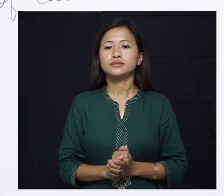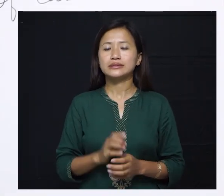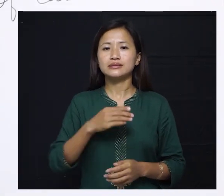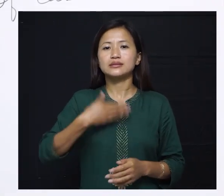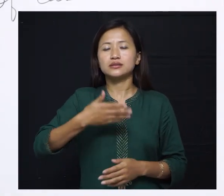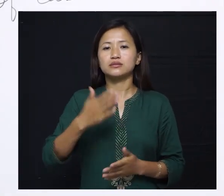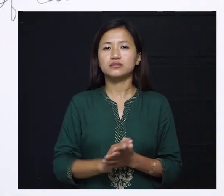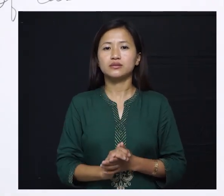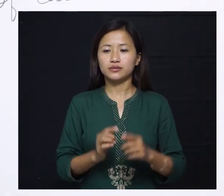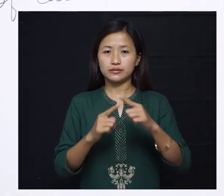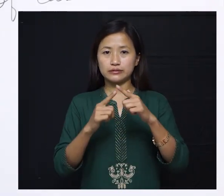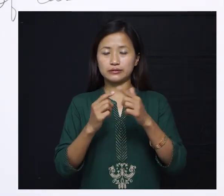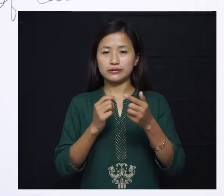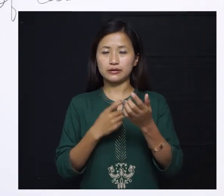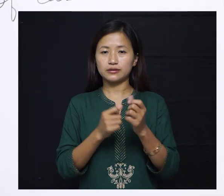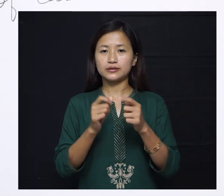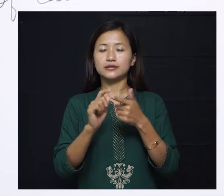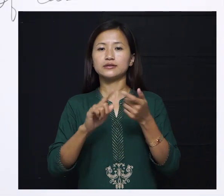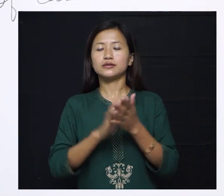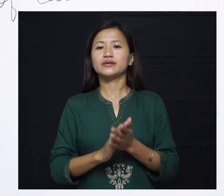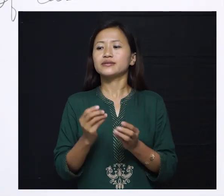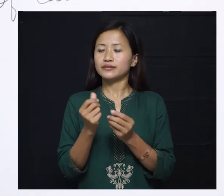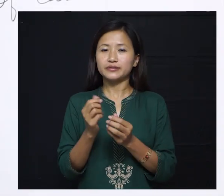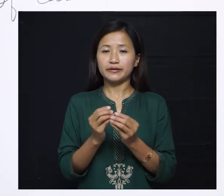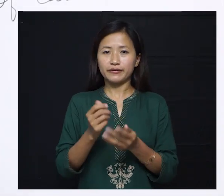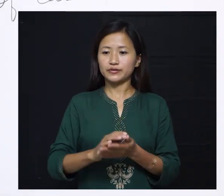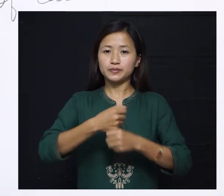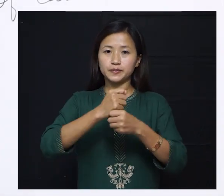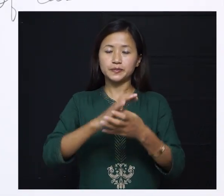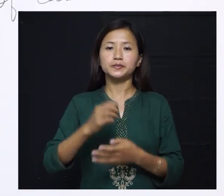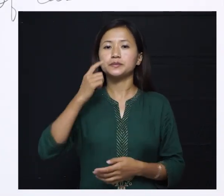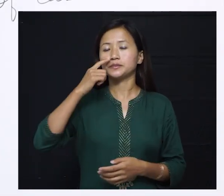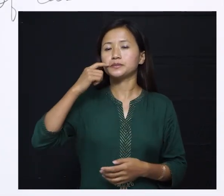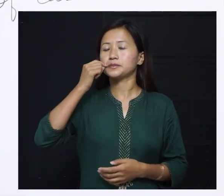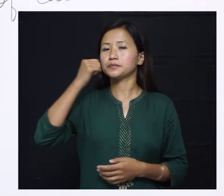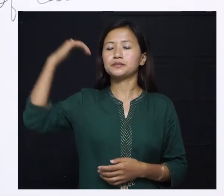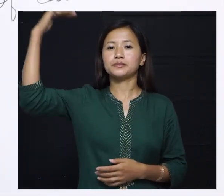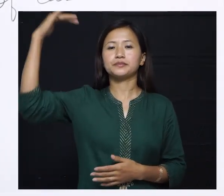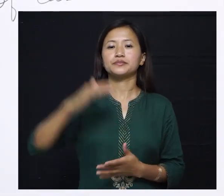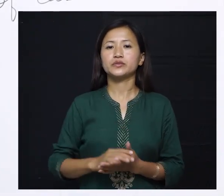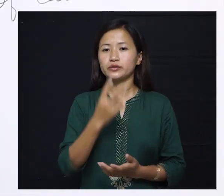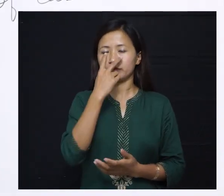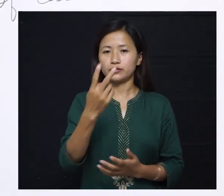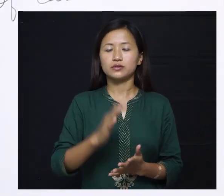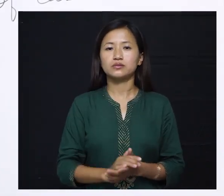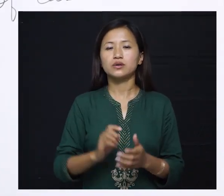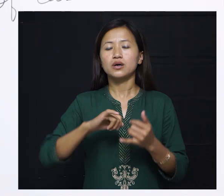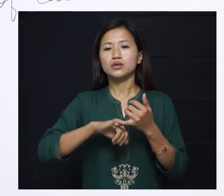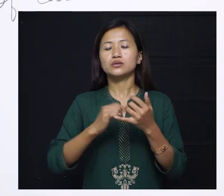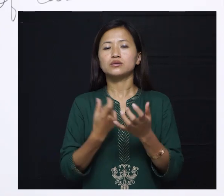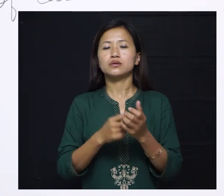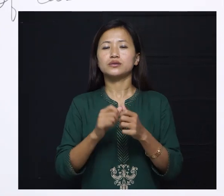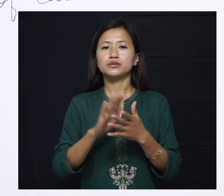explain to you about the traders and craftsmen those time, and especially we will focus on Surat, which